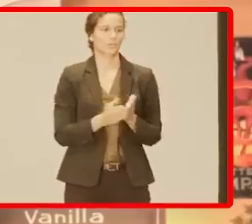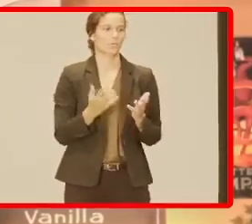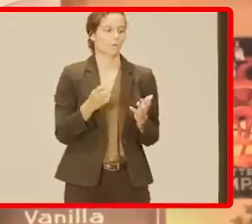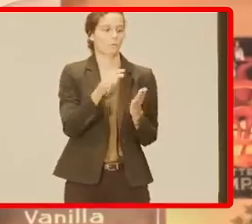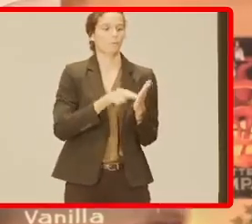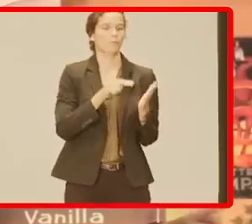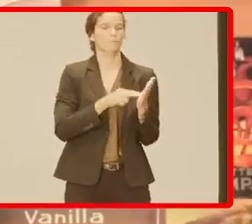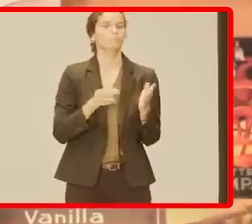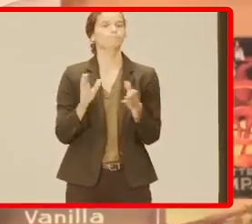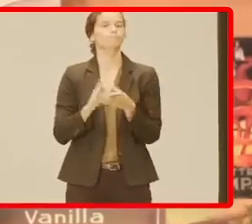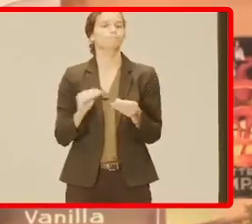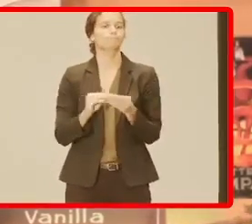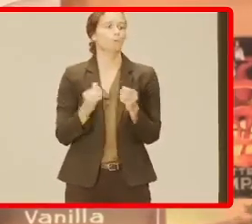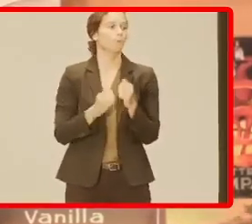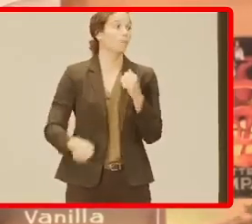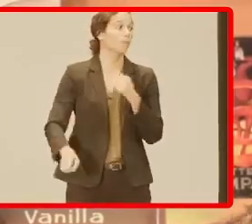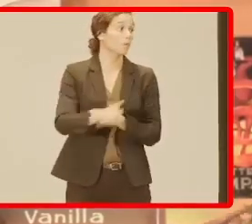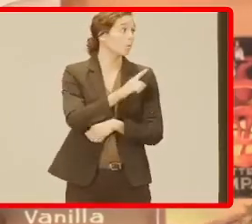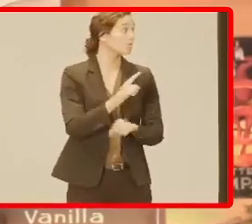here.